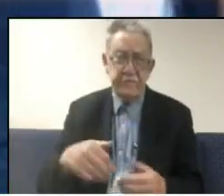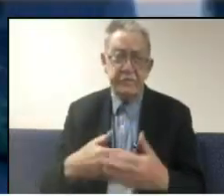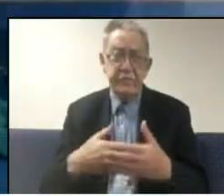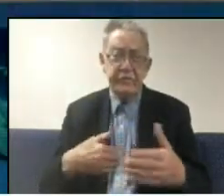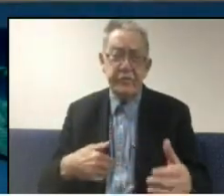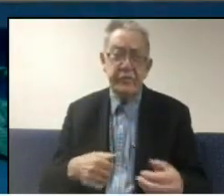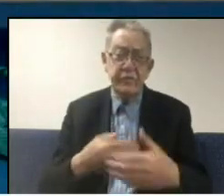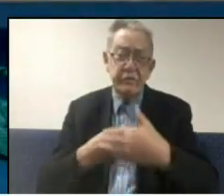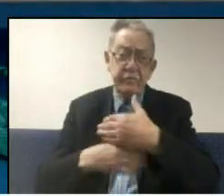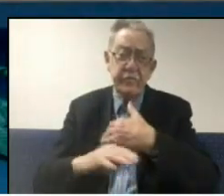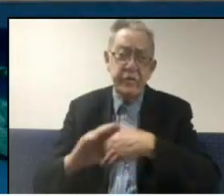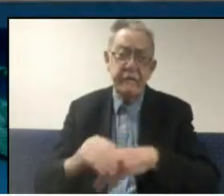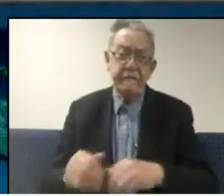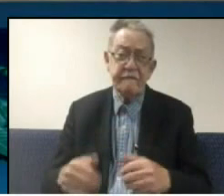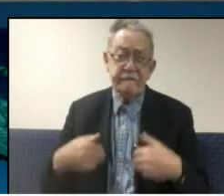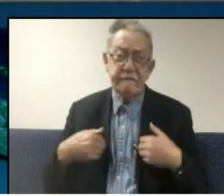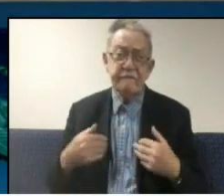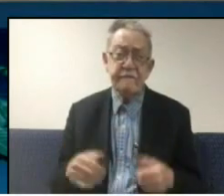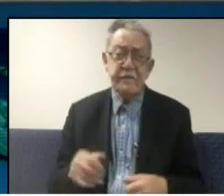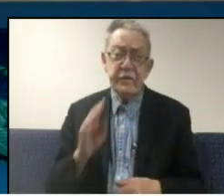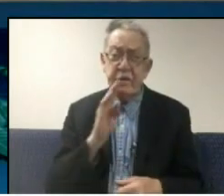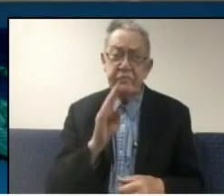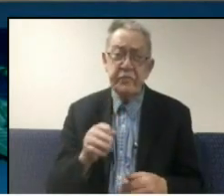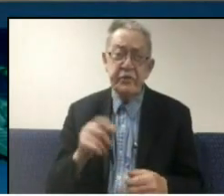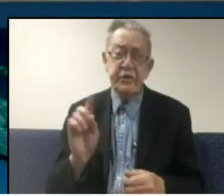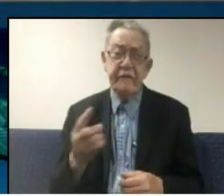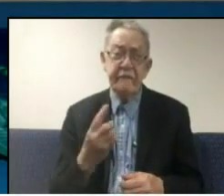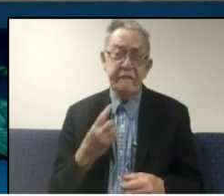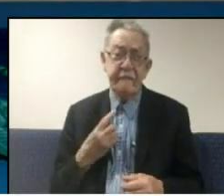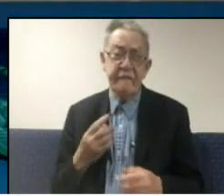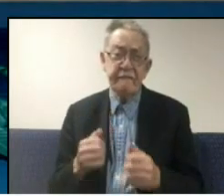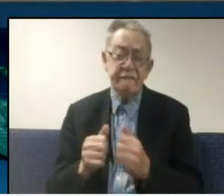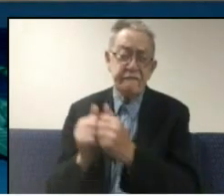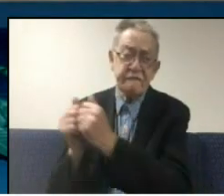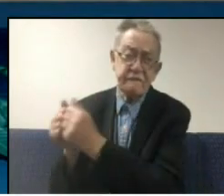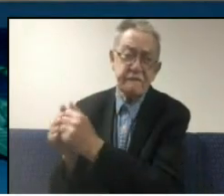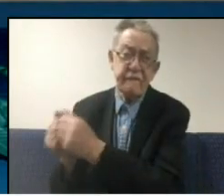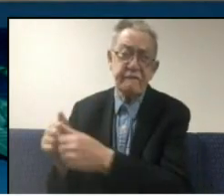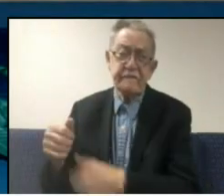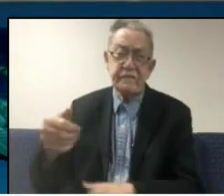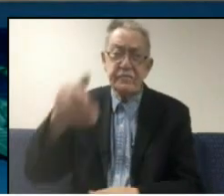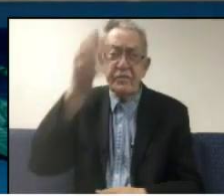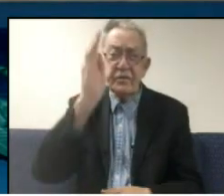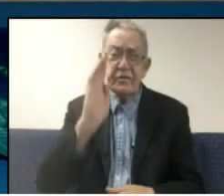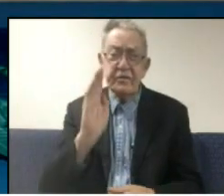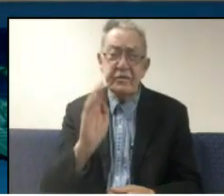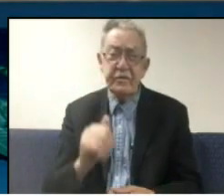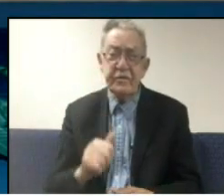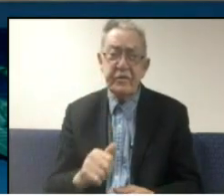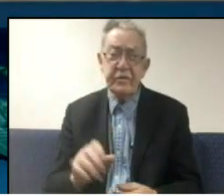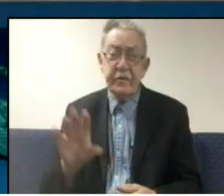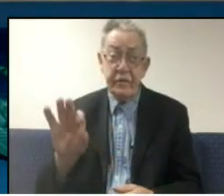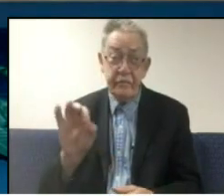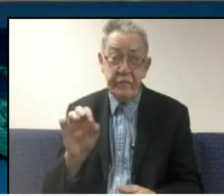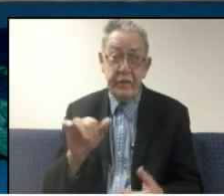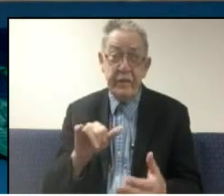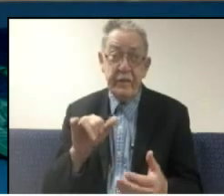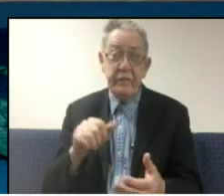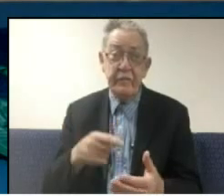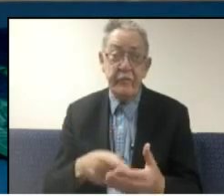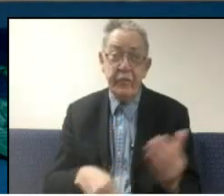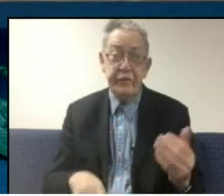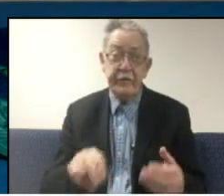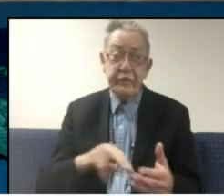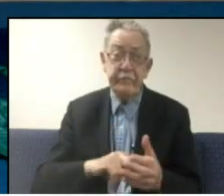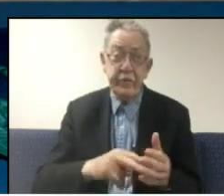have to get alone with God, and we have to reconcile and reason with Him to discover what that